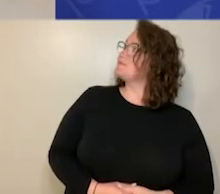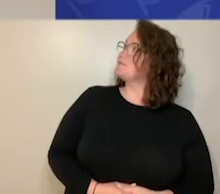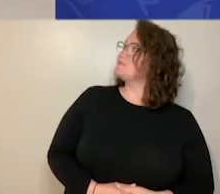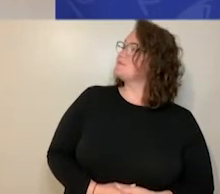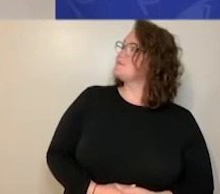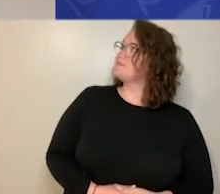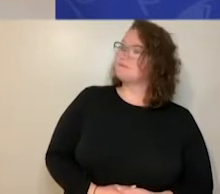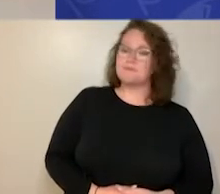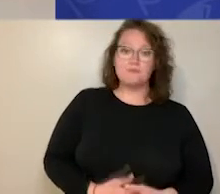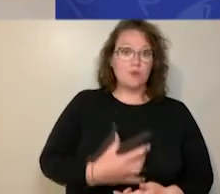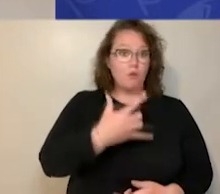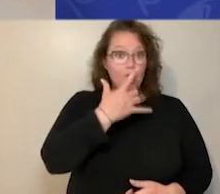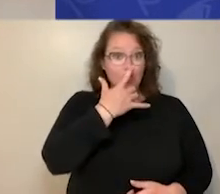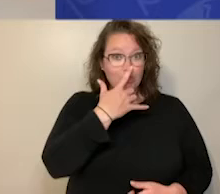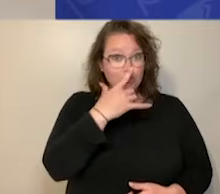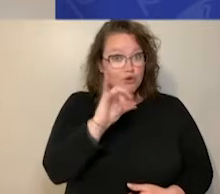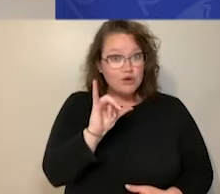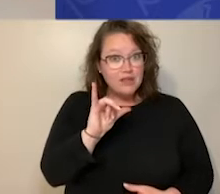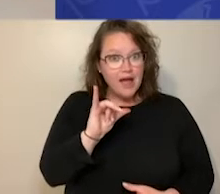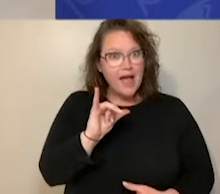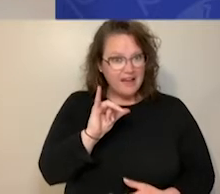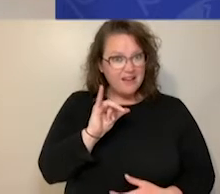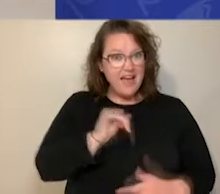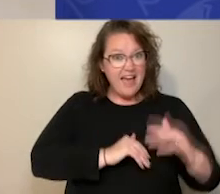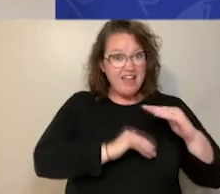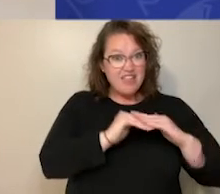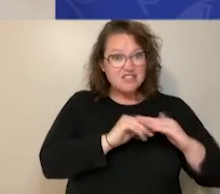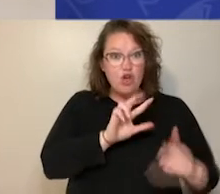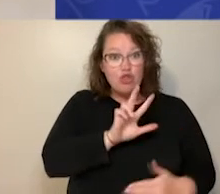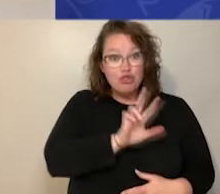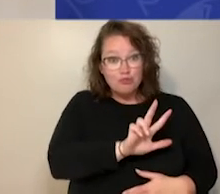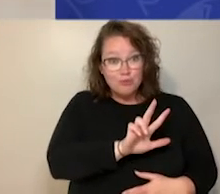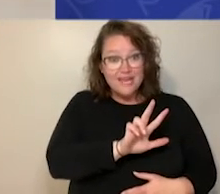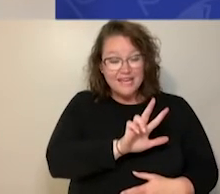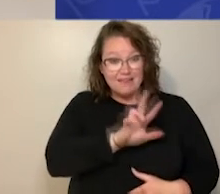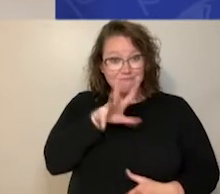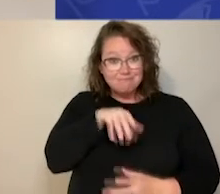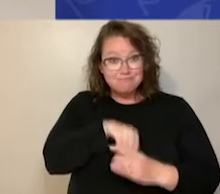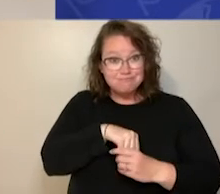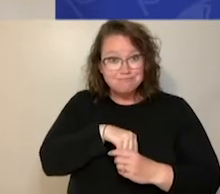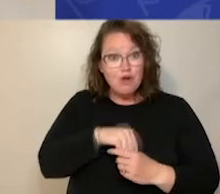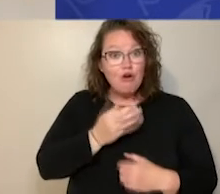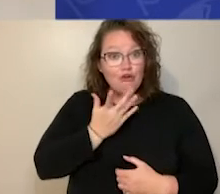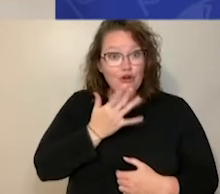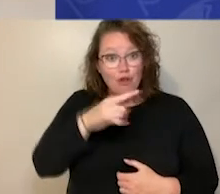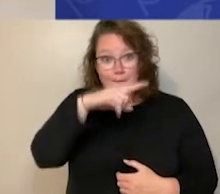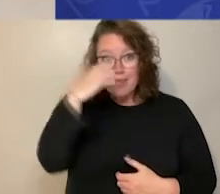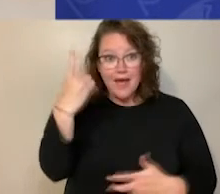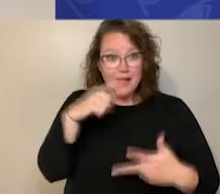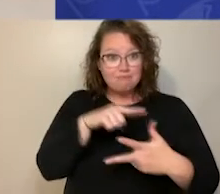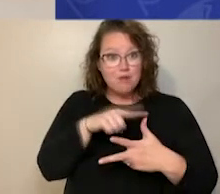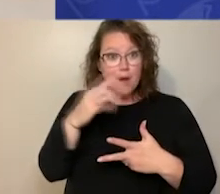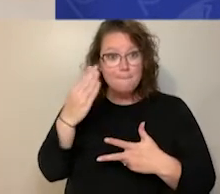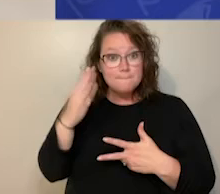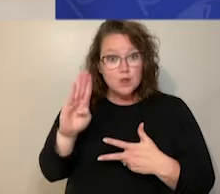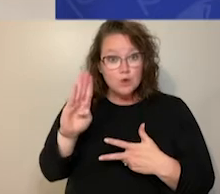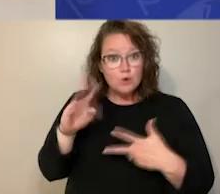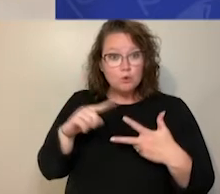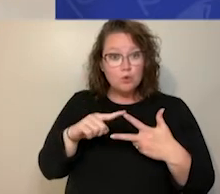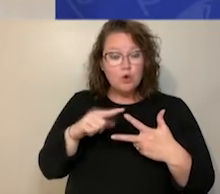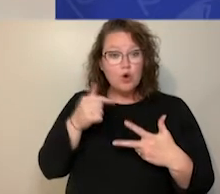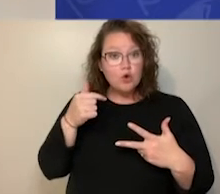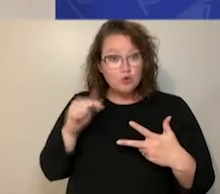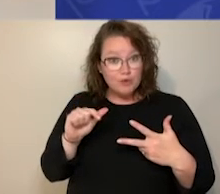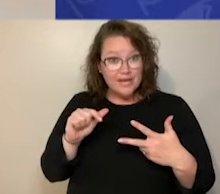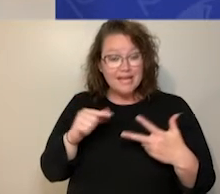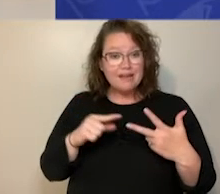So it looks like there are at least 3 colors that make up our black marker. Blue, green, and green are